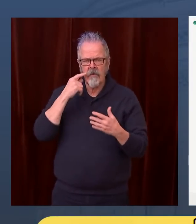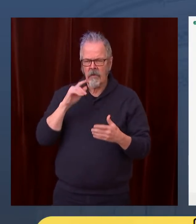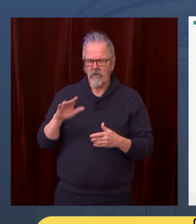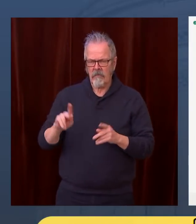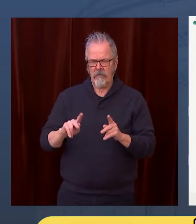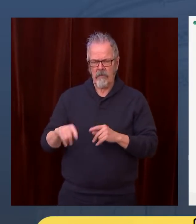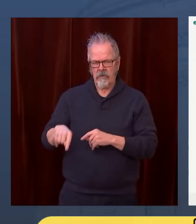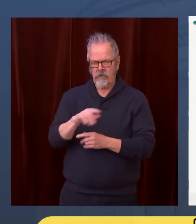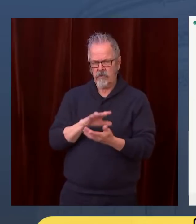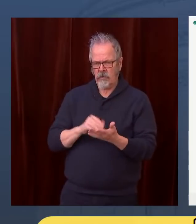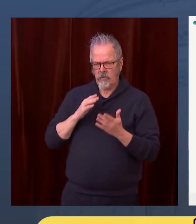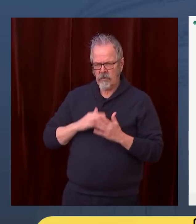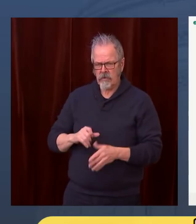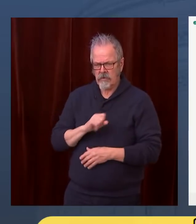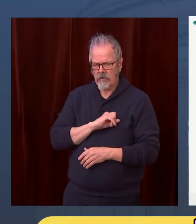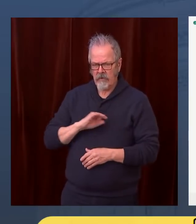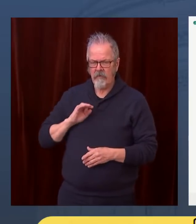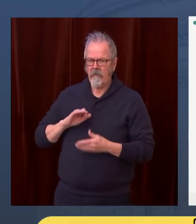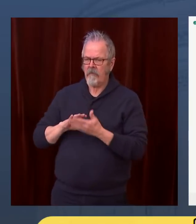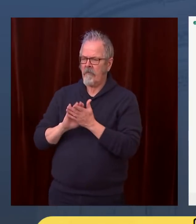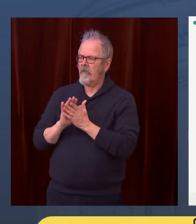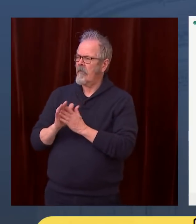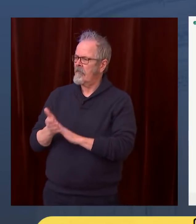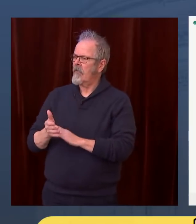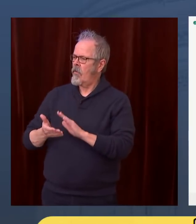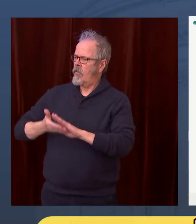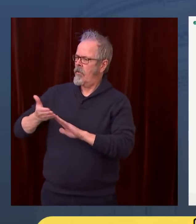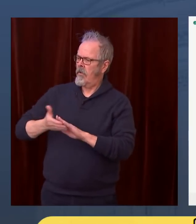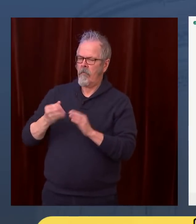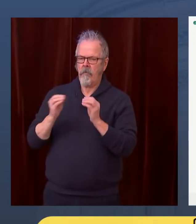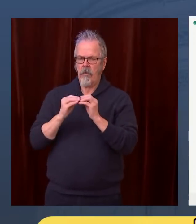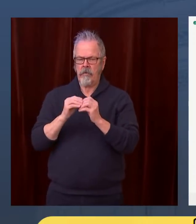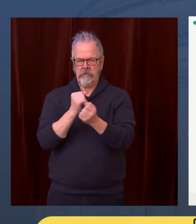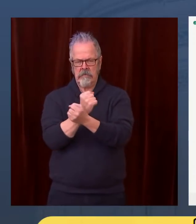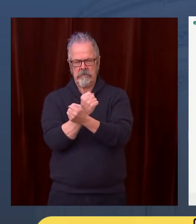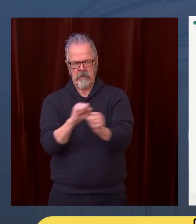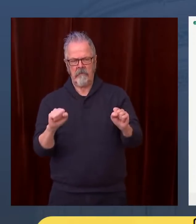their faculty and staff as safe as possible.